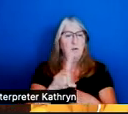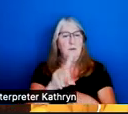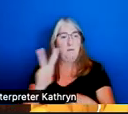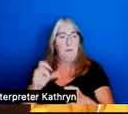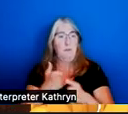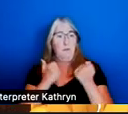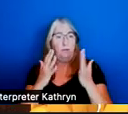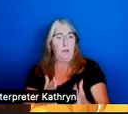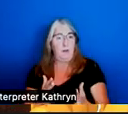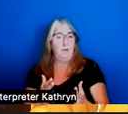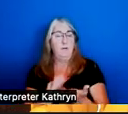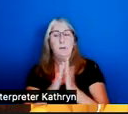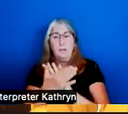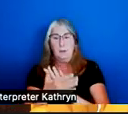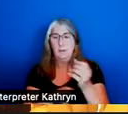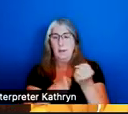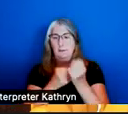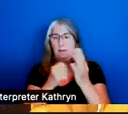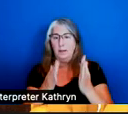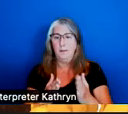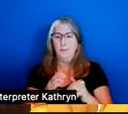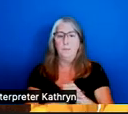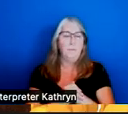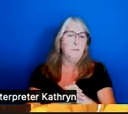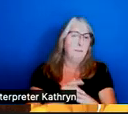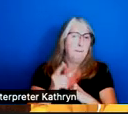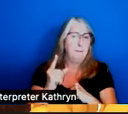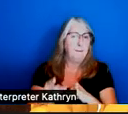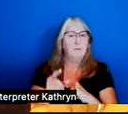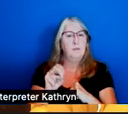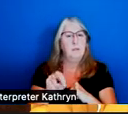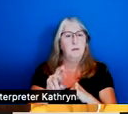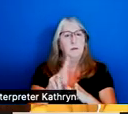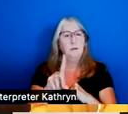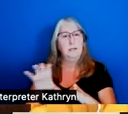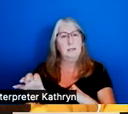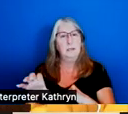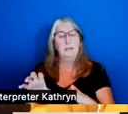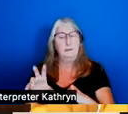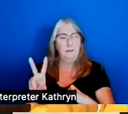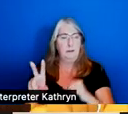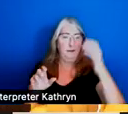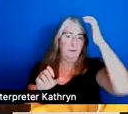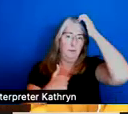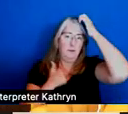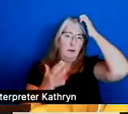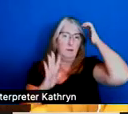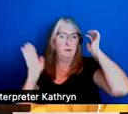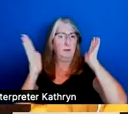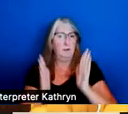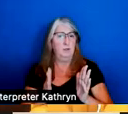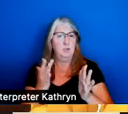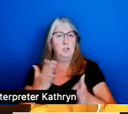advocate. Shanice is also a member of NRCDV Survivor Speaker Bureau. Shanice enjoys discovering new